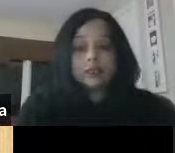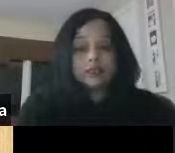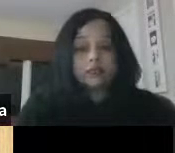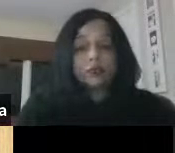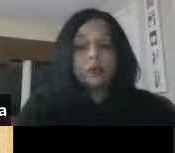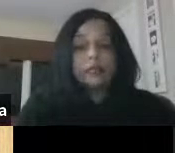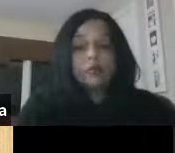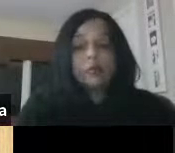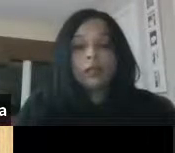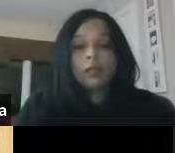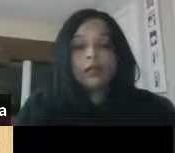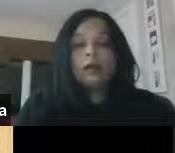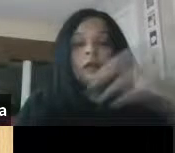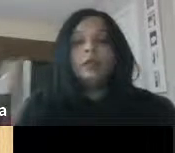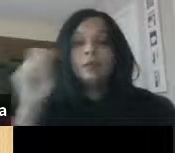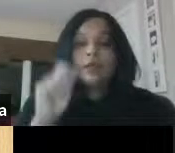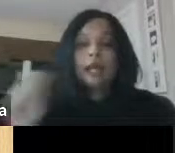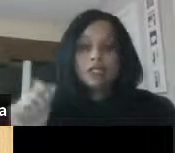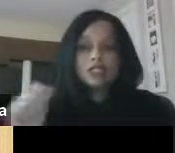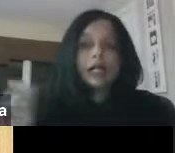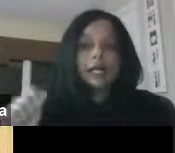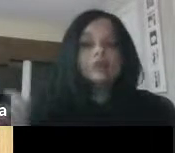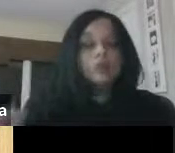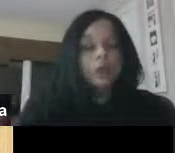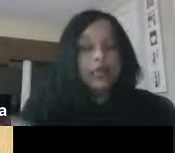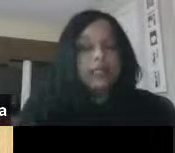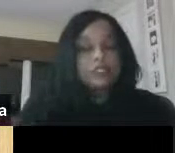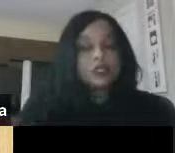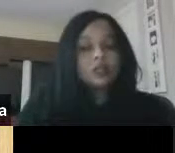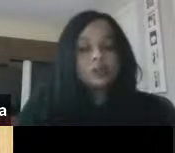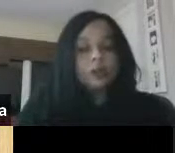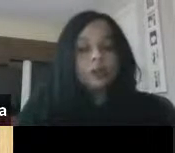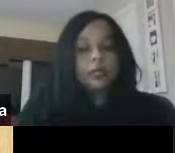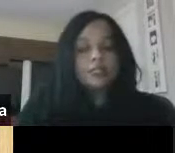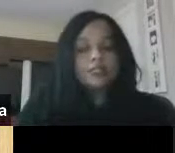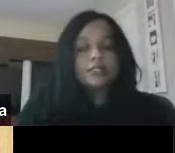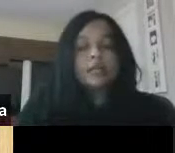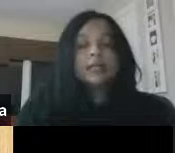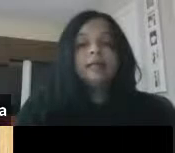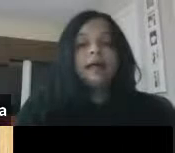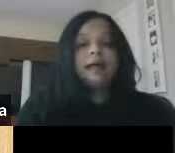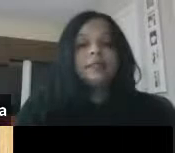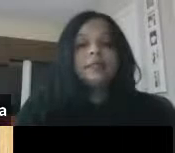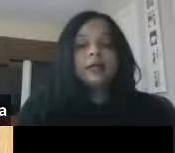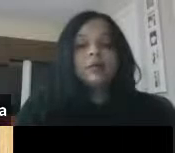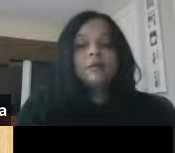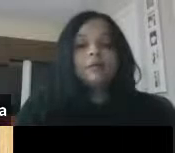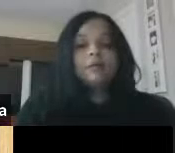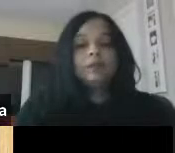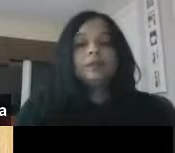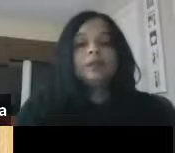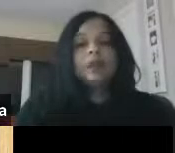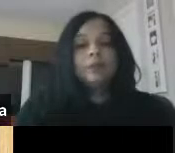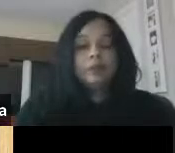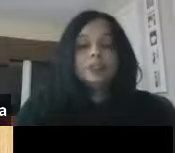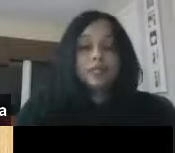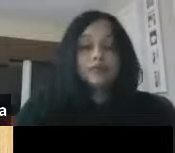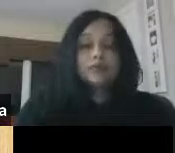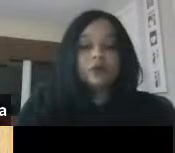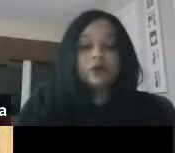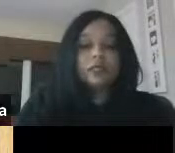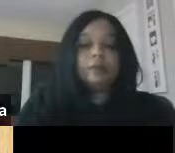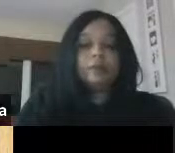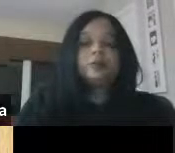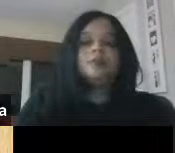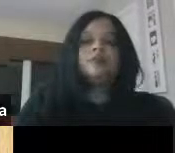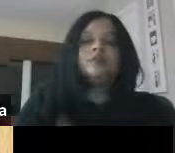express themselves verbally quite well, but the actual act of writing is so laborious that what they might be able to